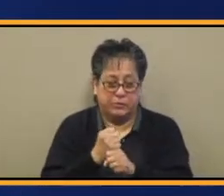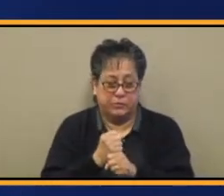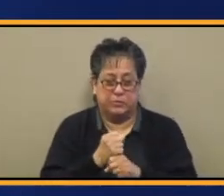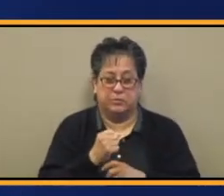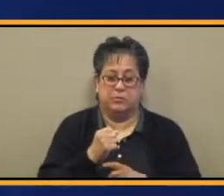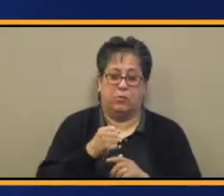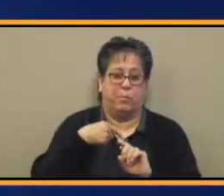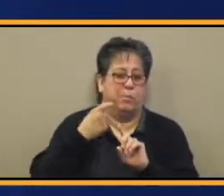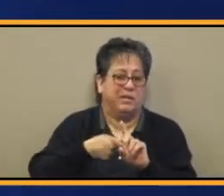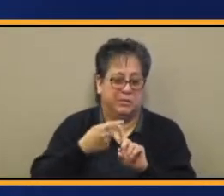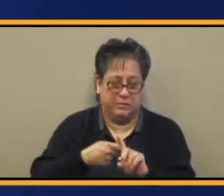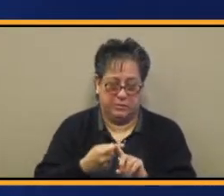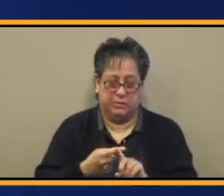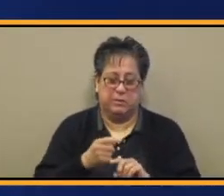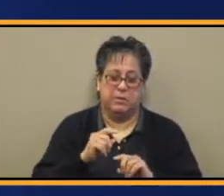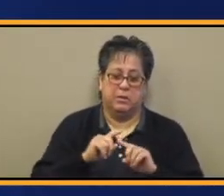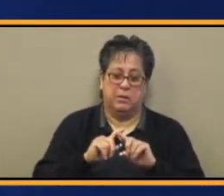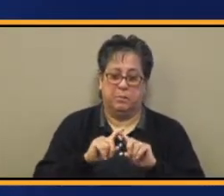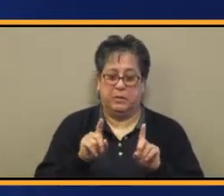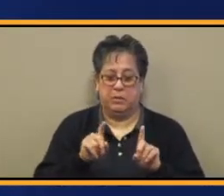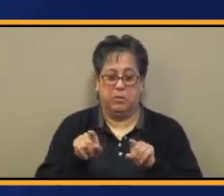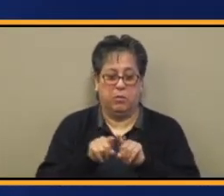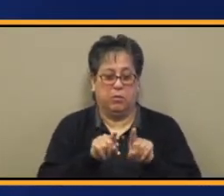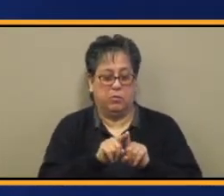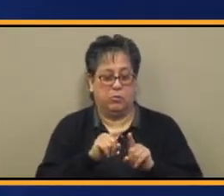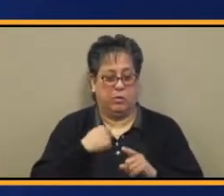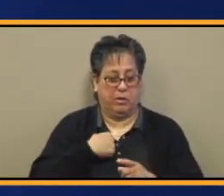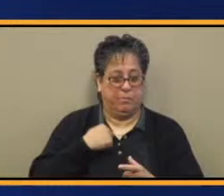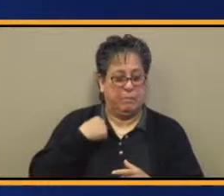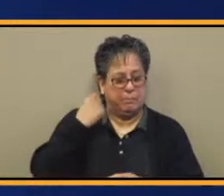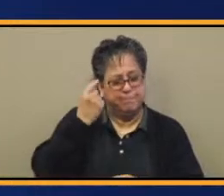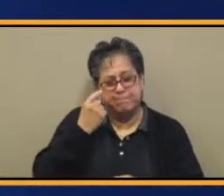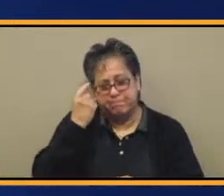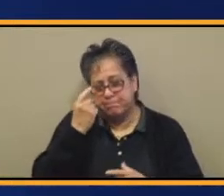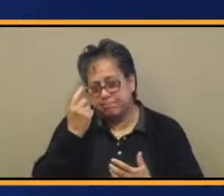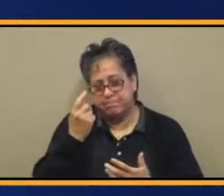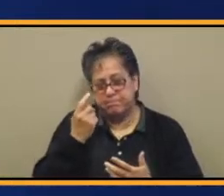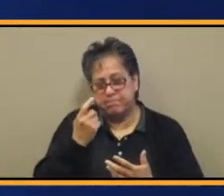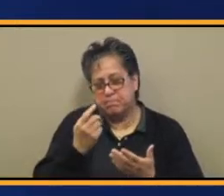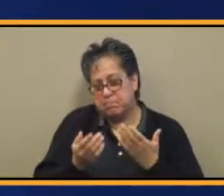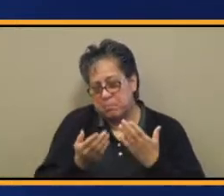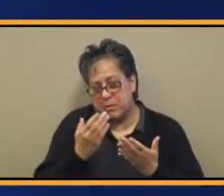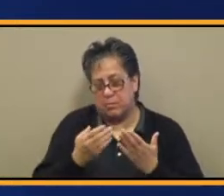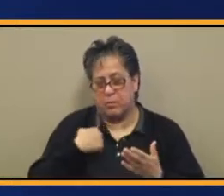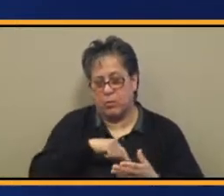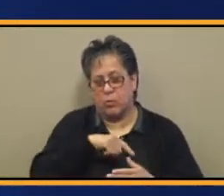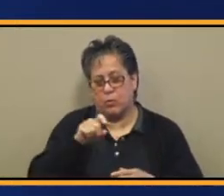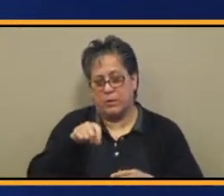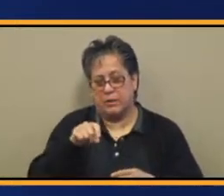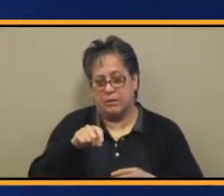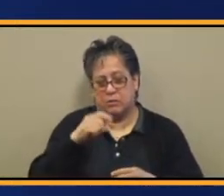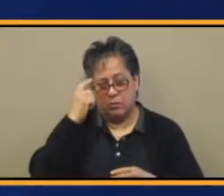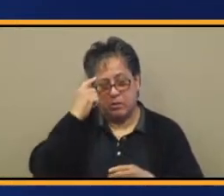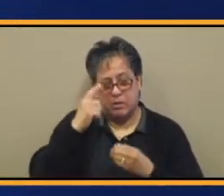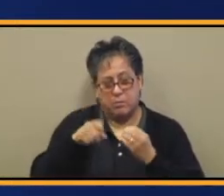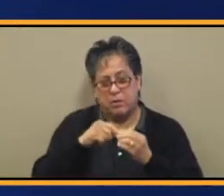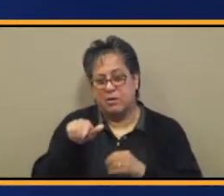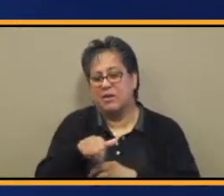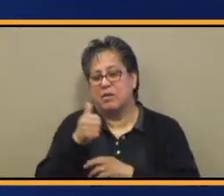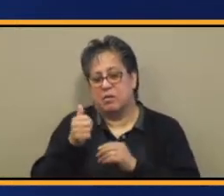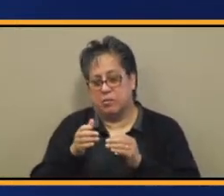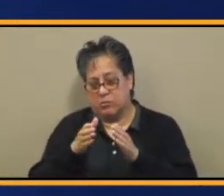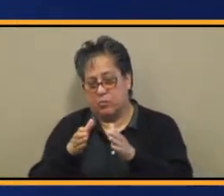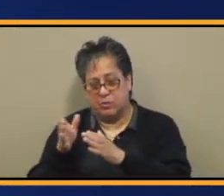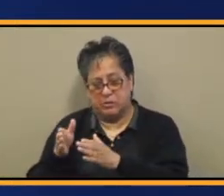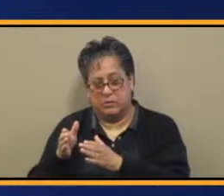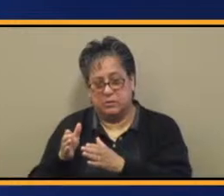months at this point. I'm also thinking that we need to think of other practices that